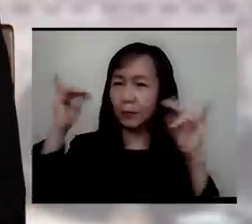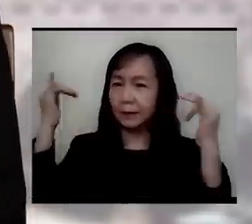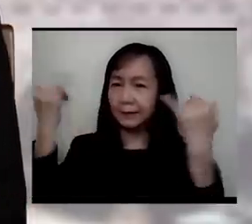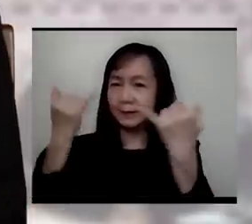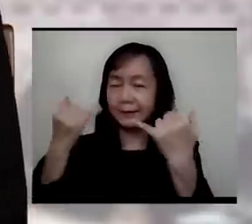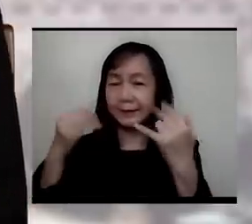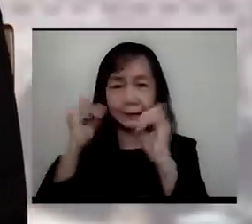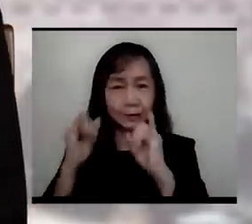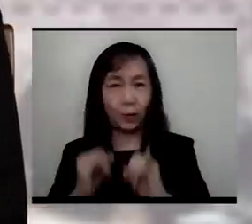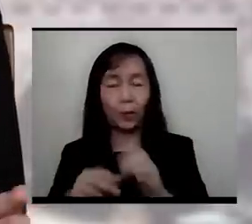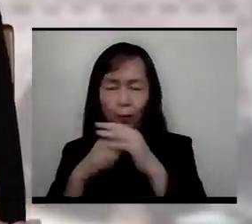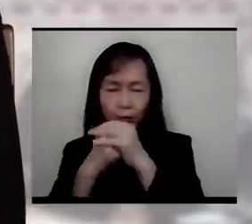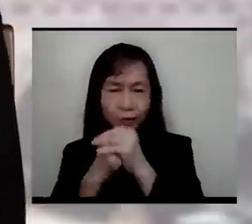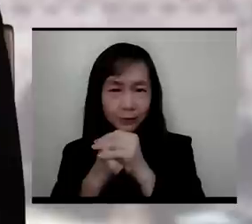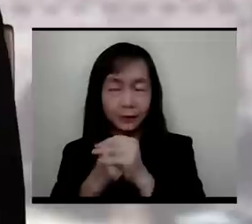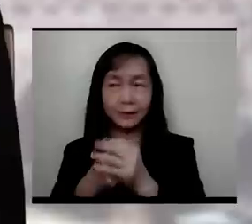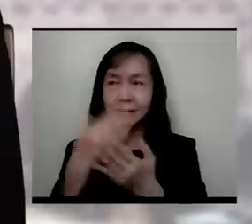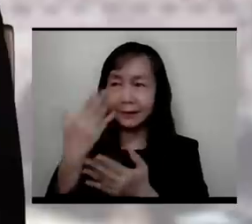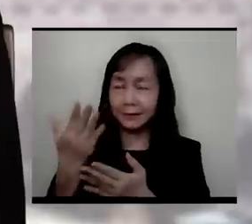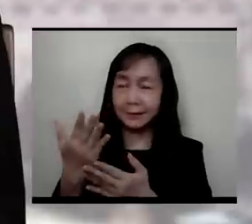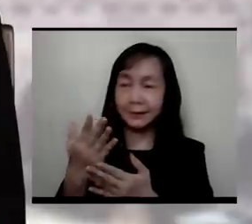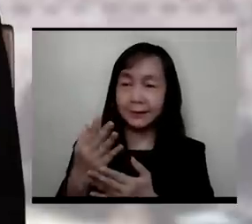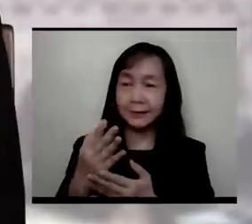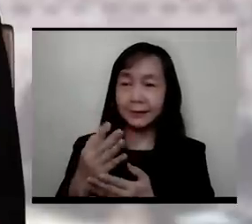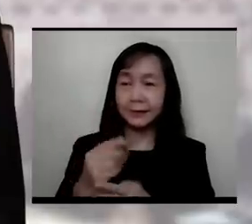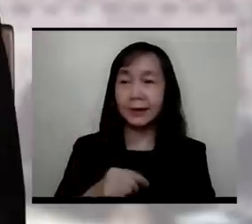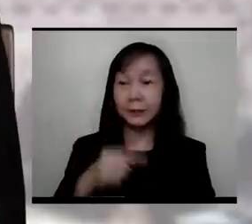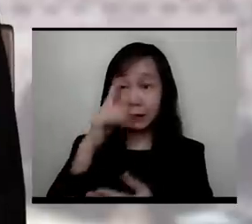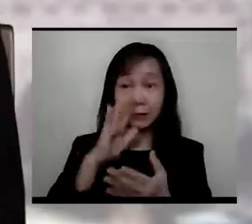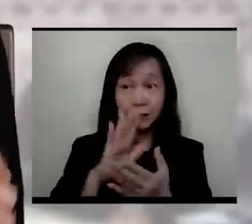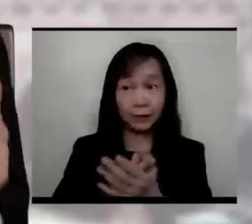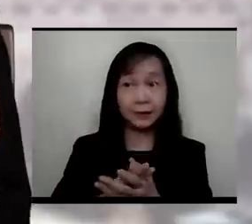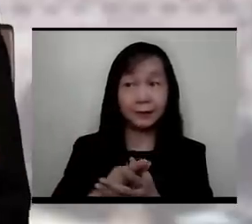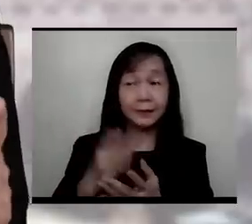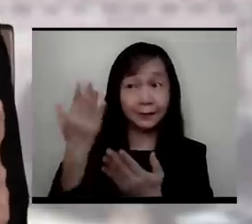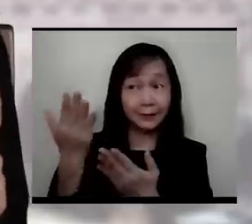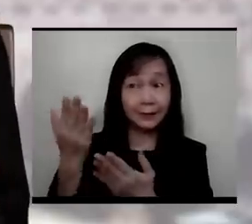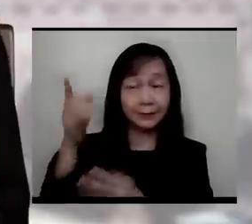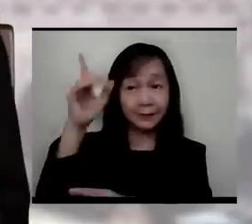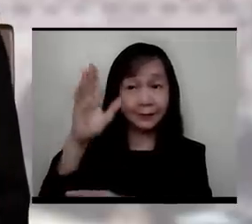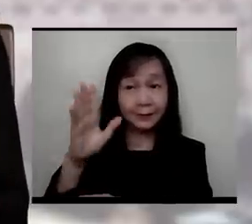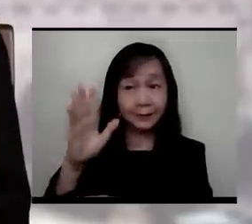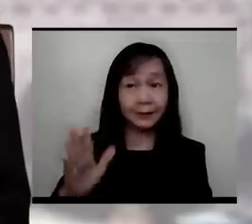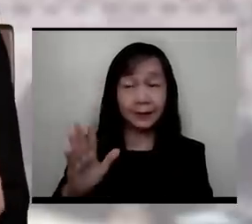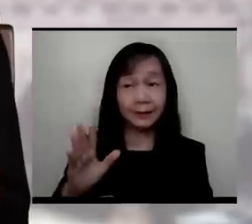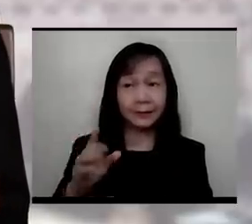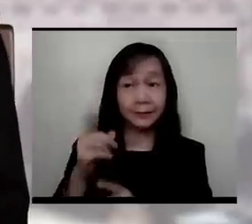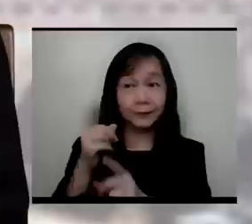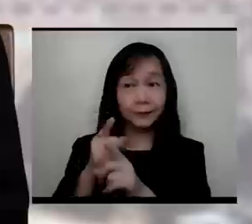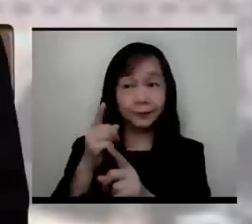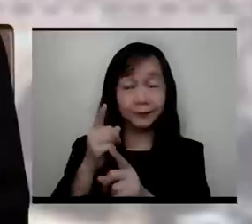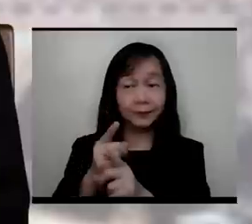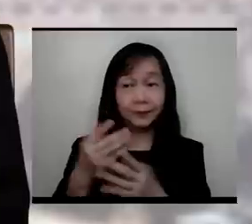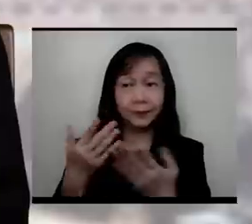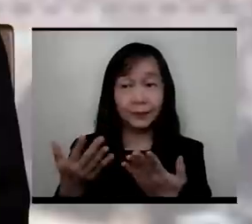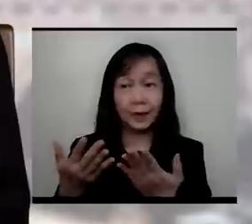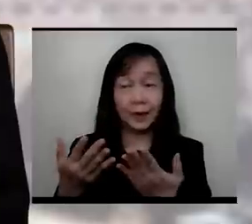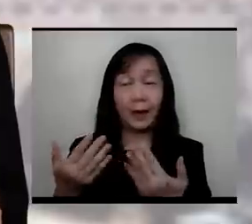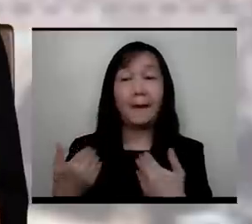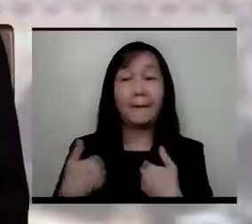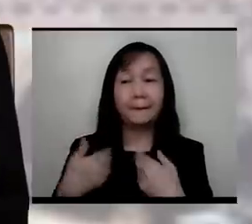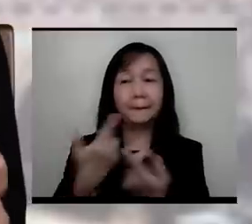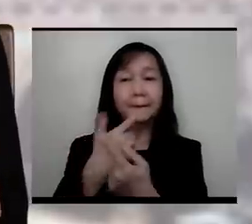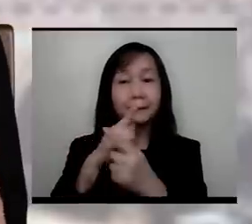calf Worshipping it And claiming that That is the God Who